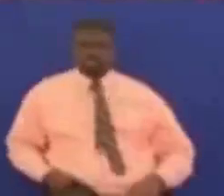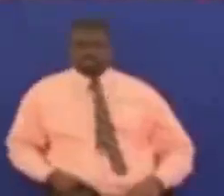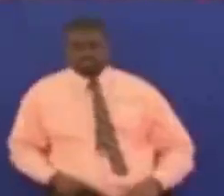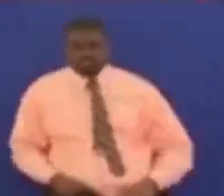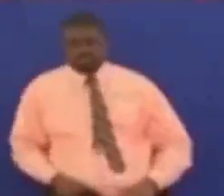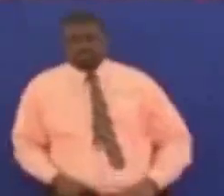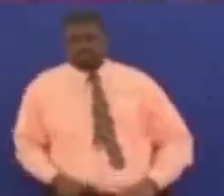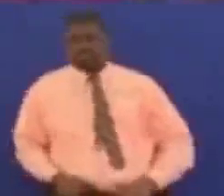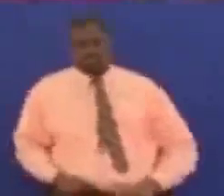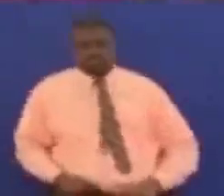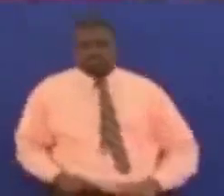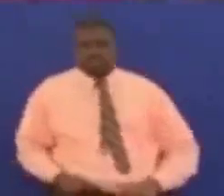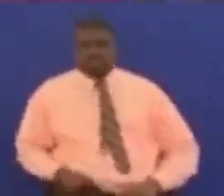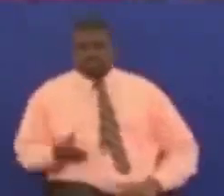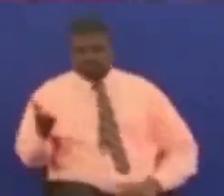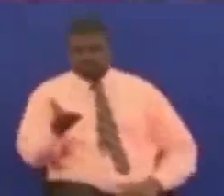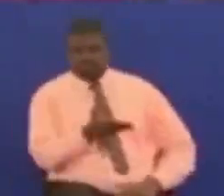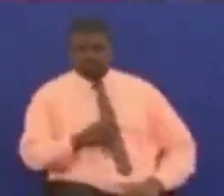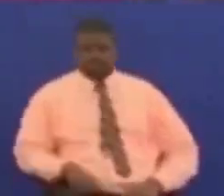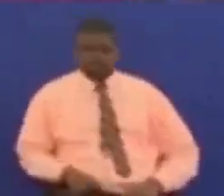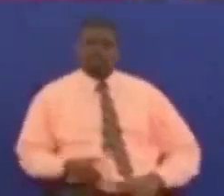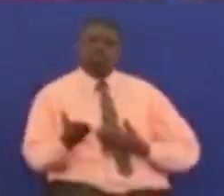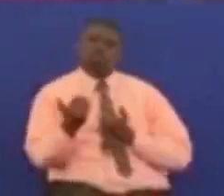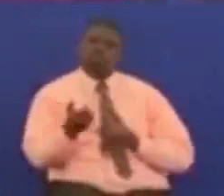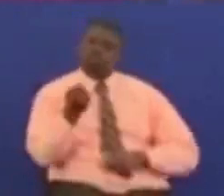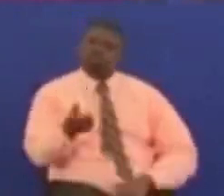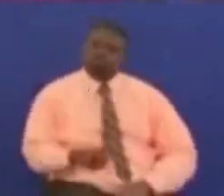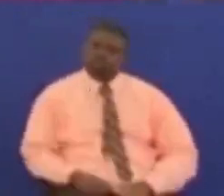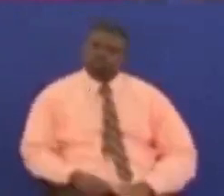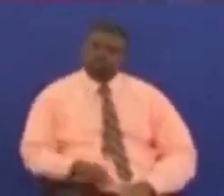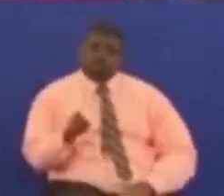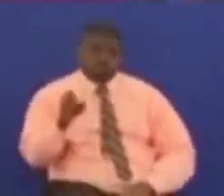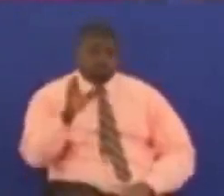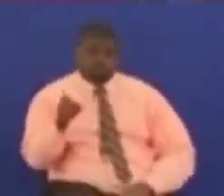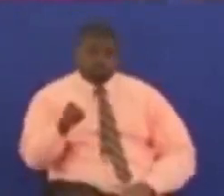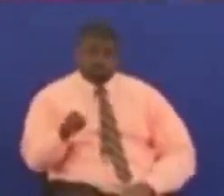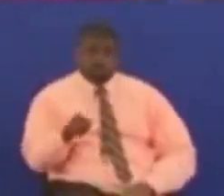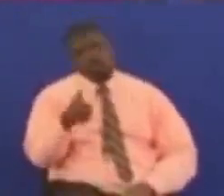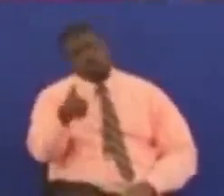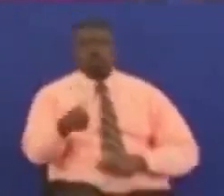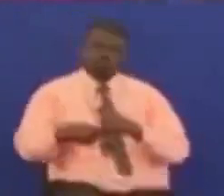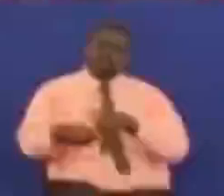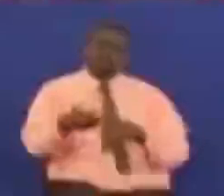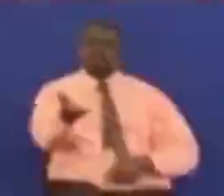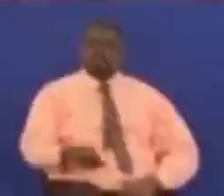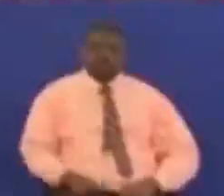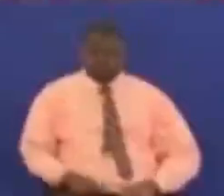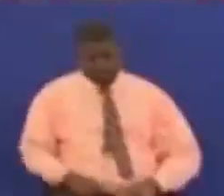You have heard, Yana? Honorable Speaker, it Wait is a second. Have you heard the question? Yes. All right, please go ahead. Honorable